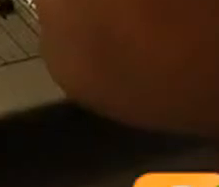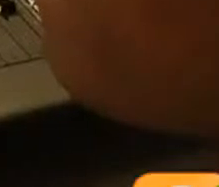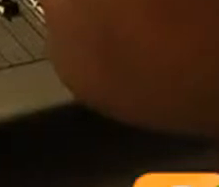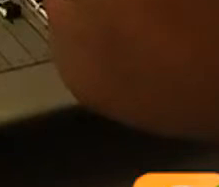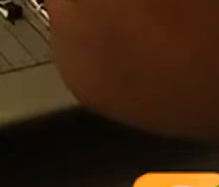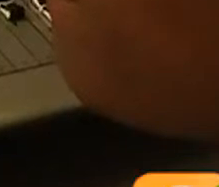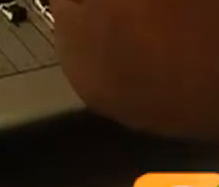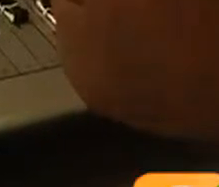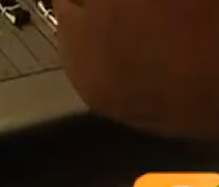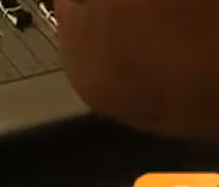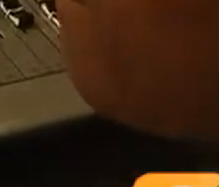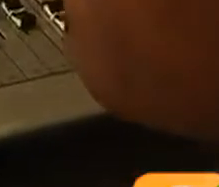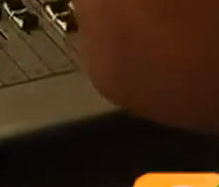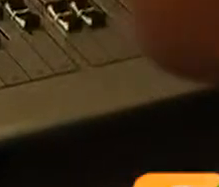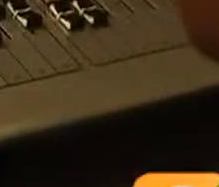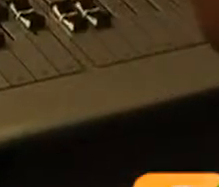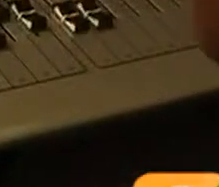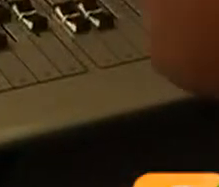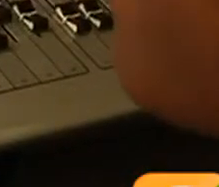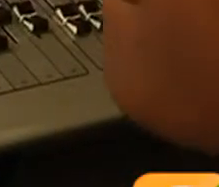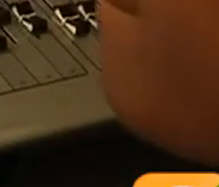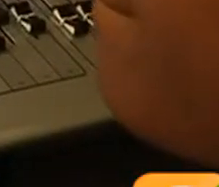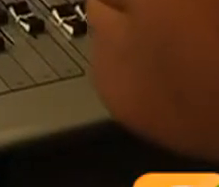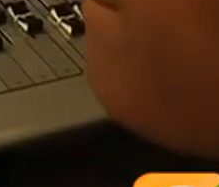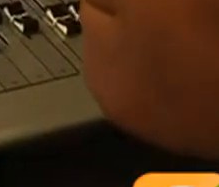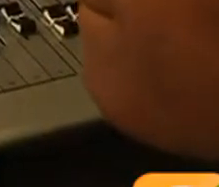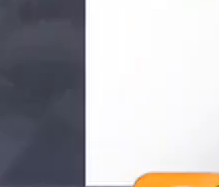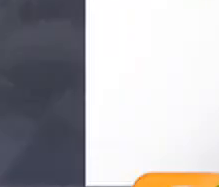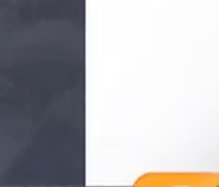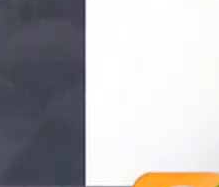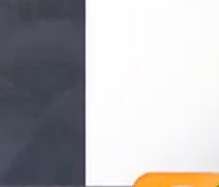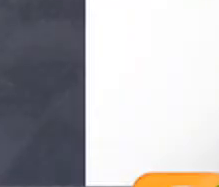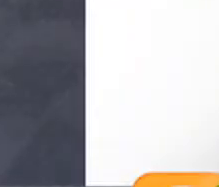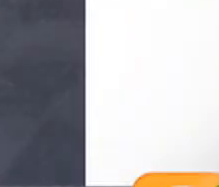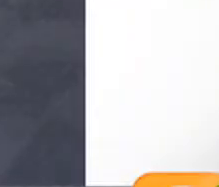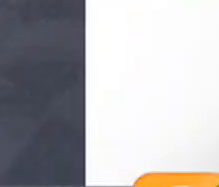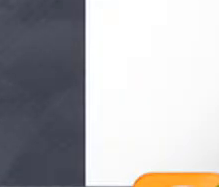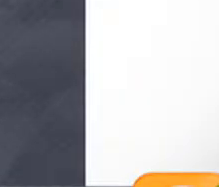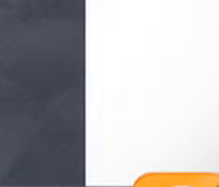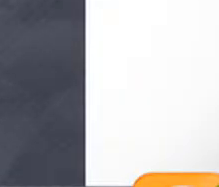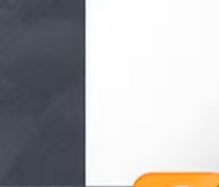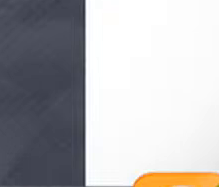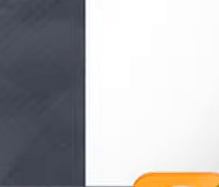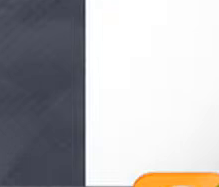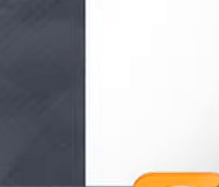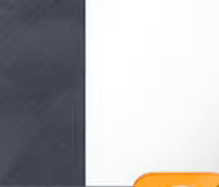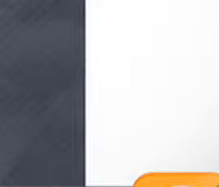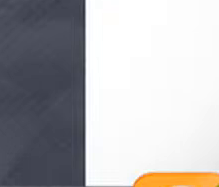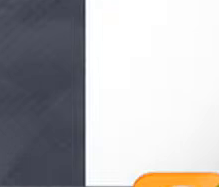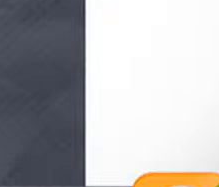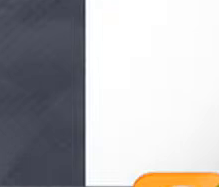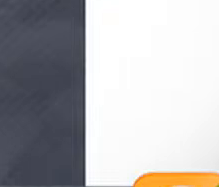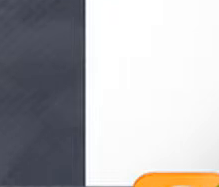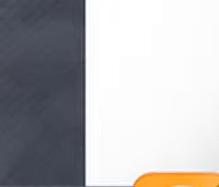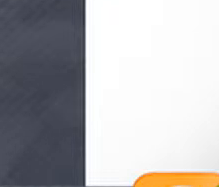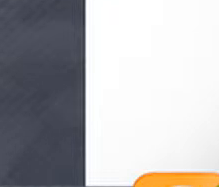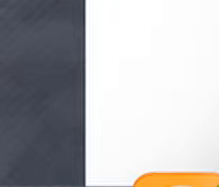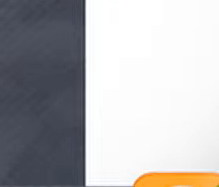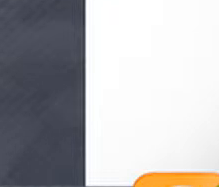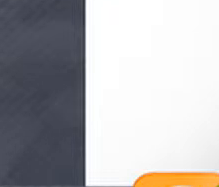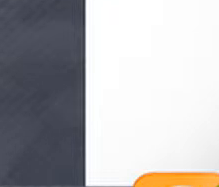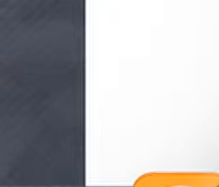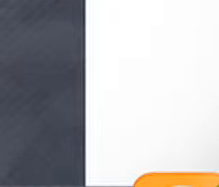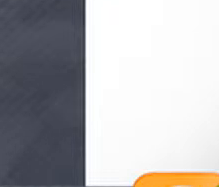media. Among things to celebrate about the media is the freedom of the media, quick dissemination of